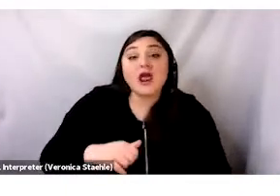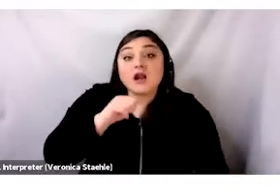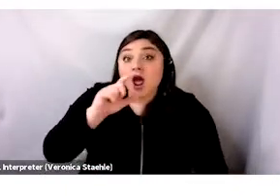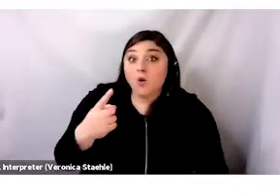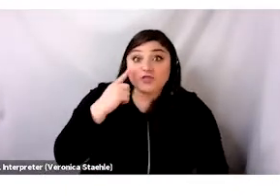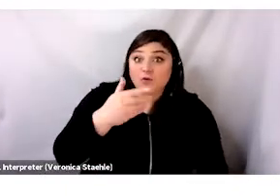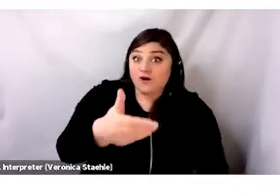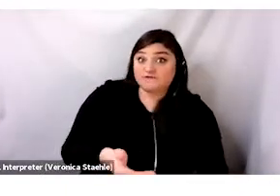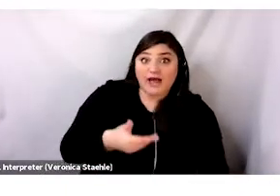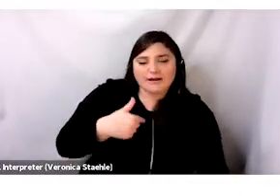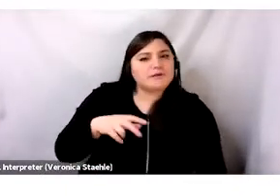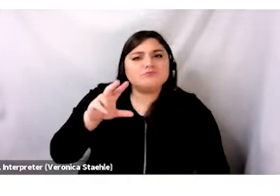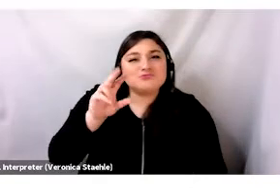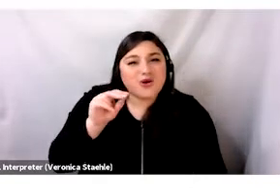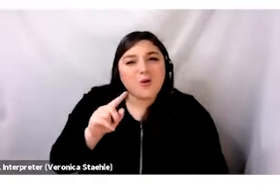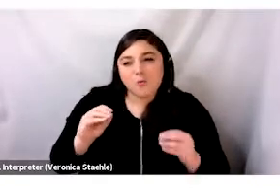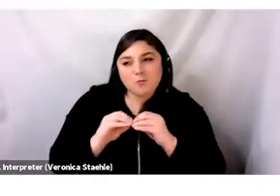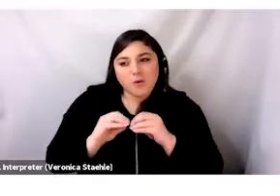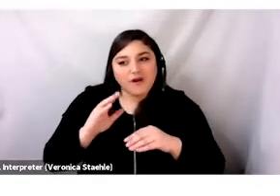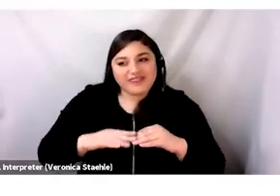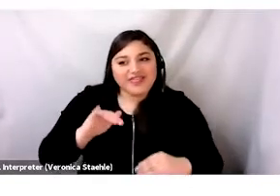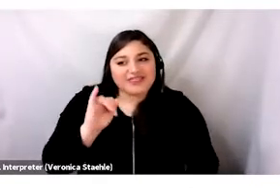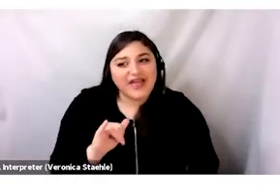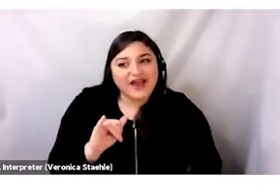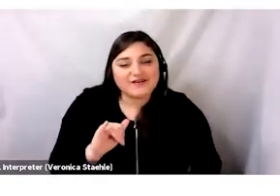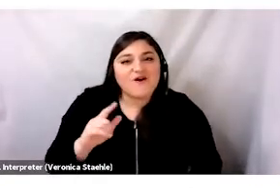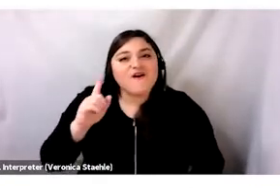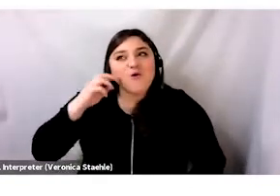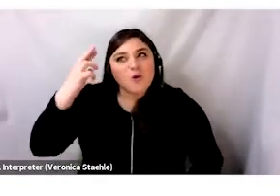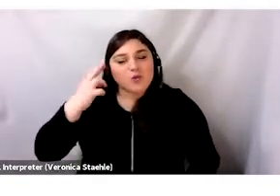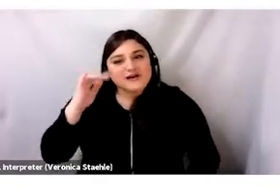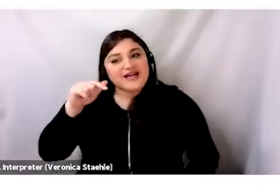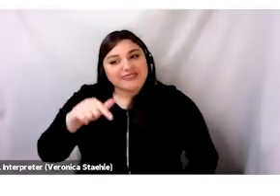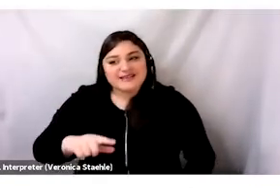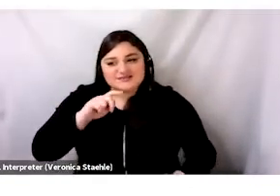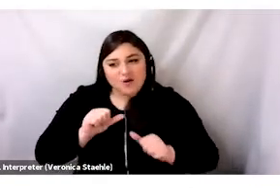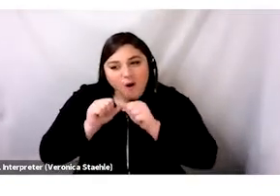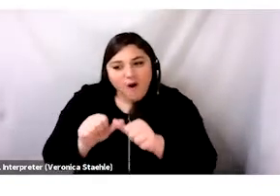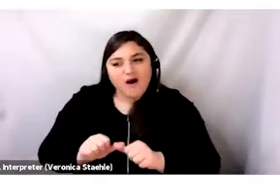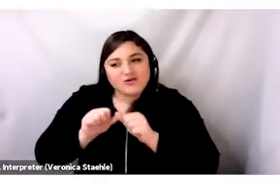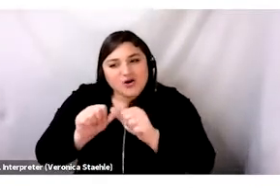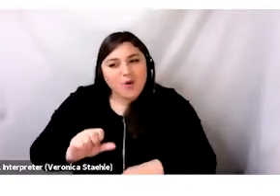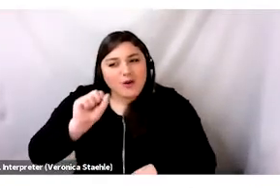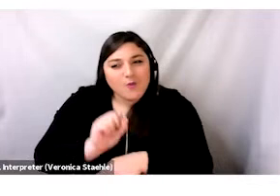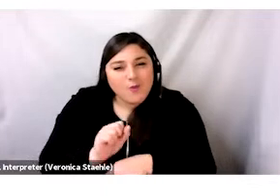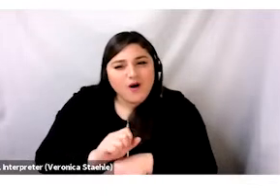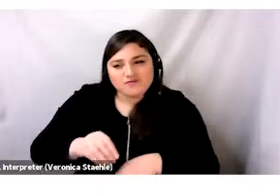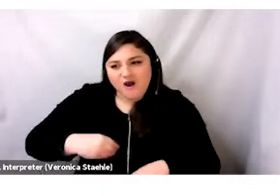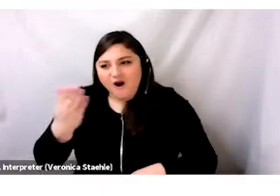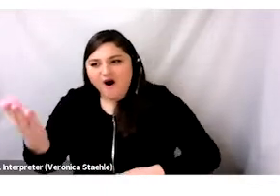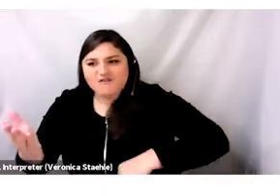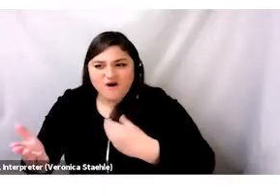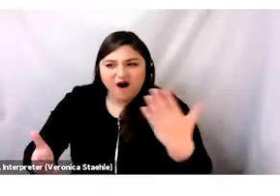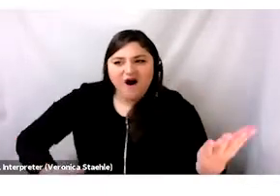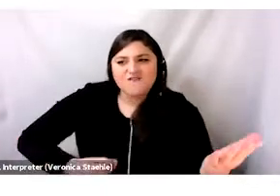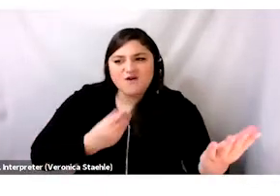to offer this class today, but also for its ongoing work to offer free